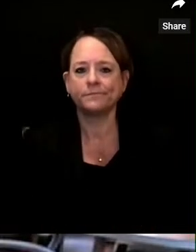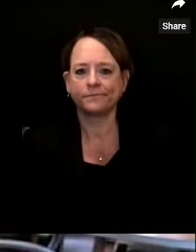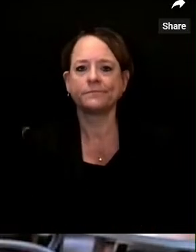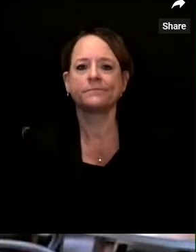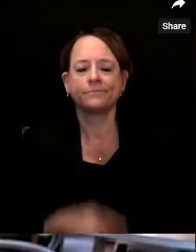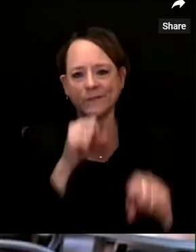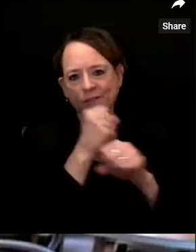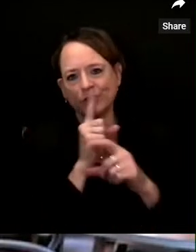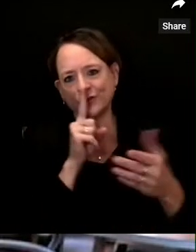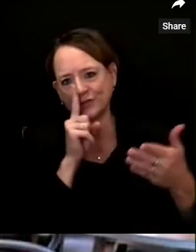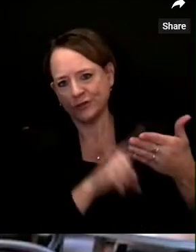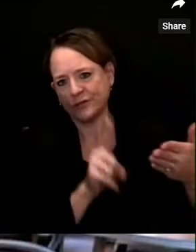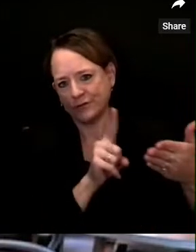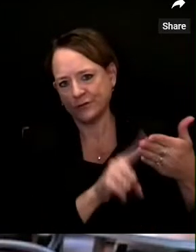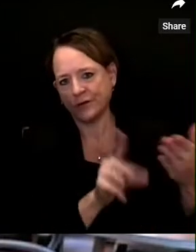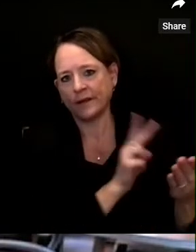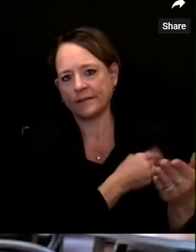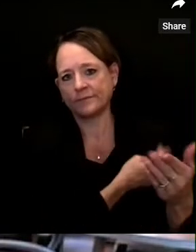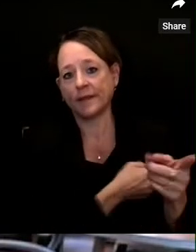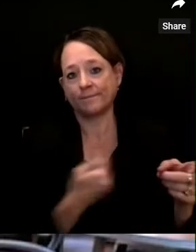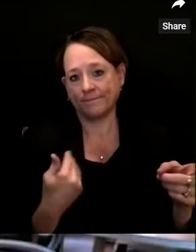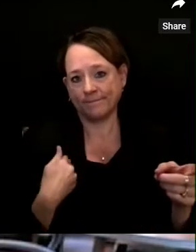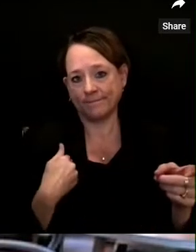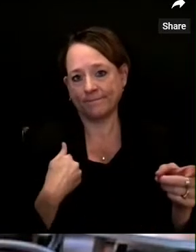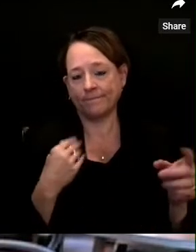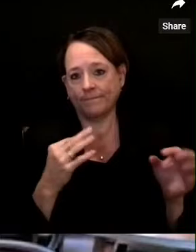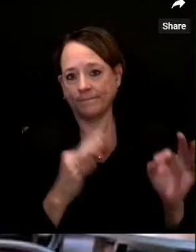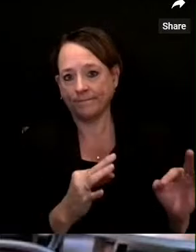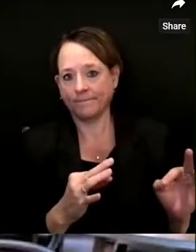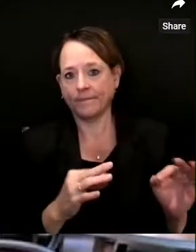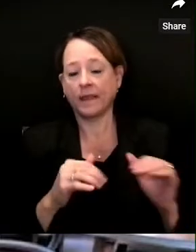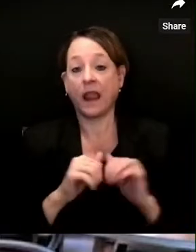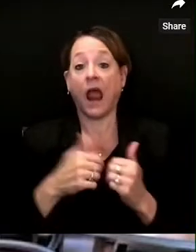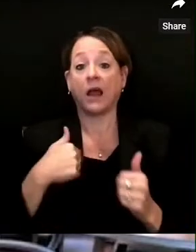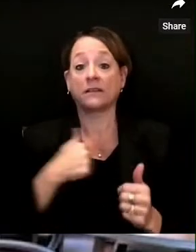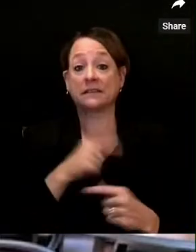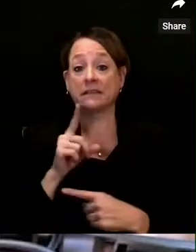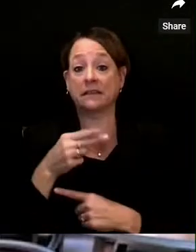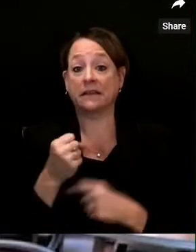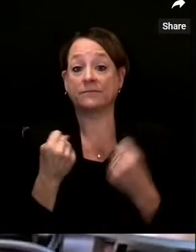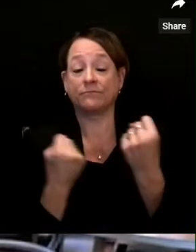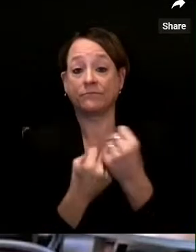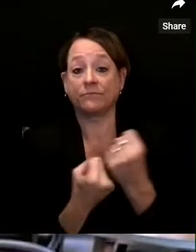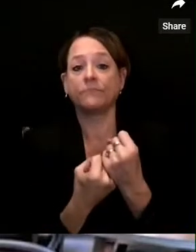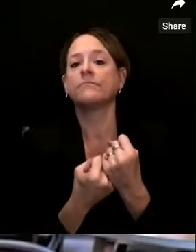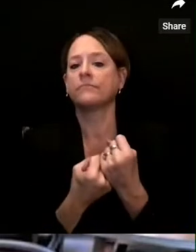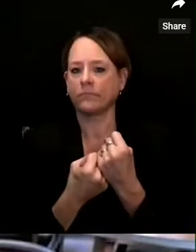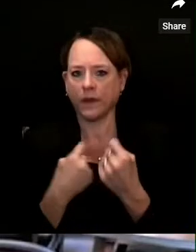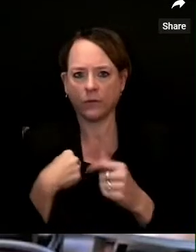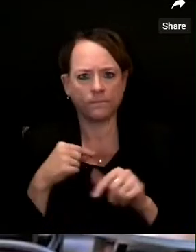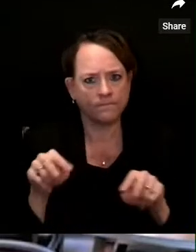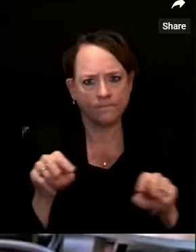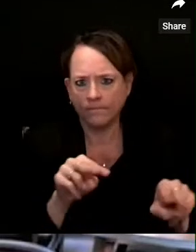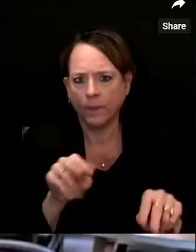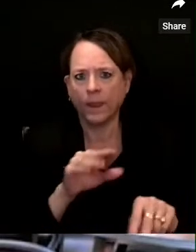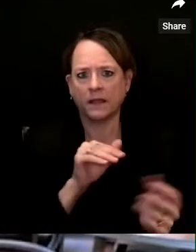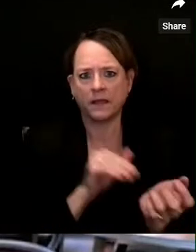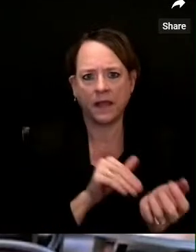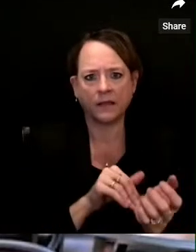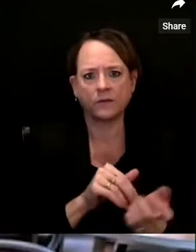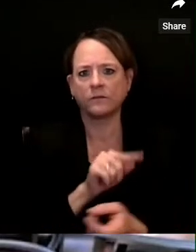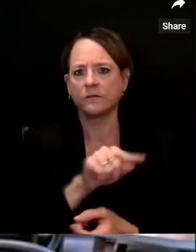hospitals and our nurses and our care providers is to keep ourselves safe from COVID and not be that